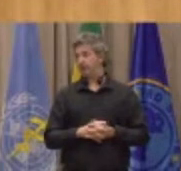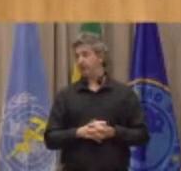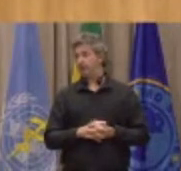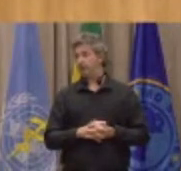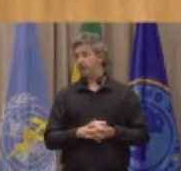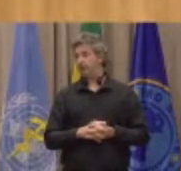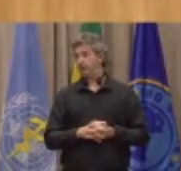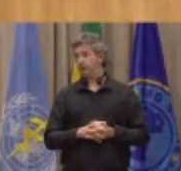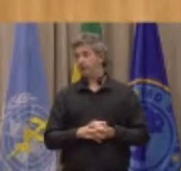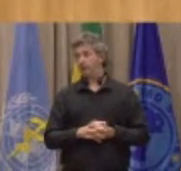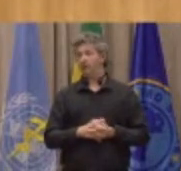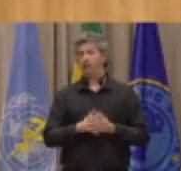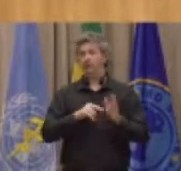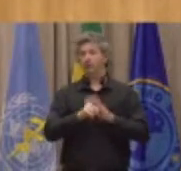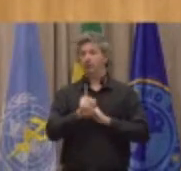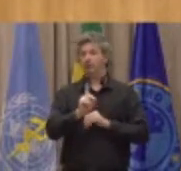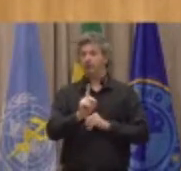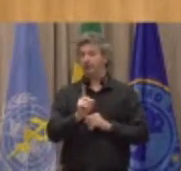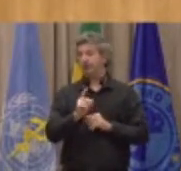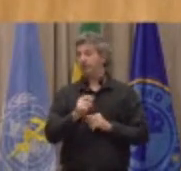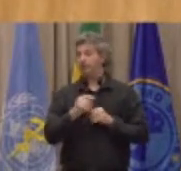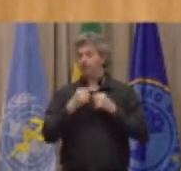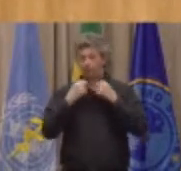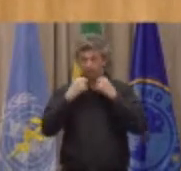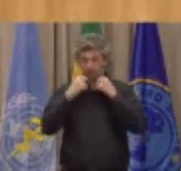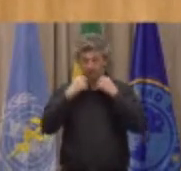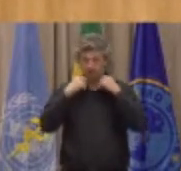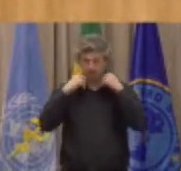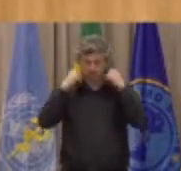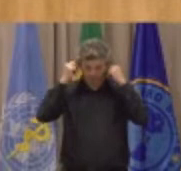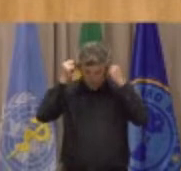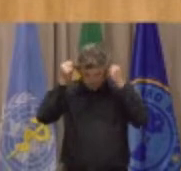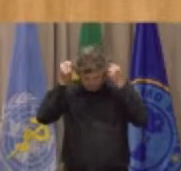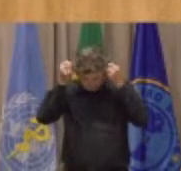Ludovic, please. One question that I have,